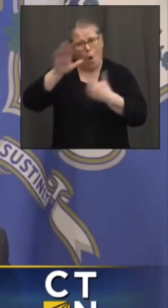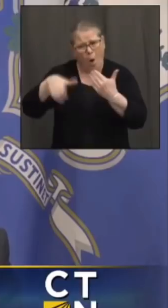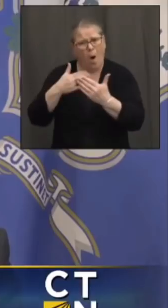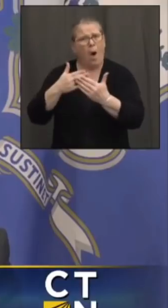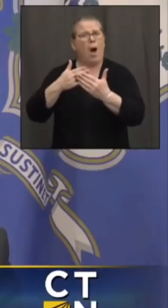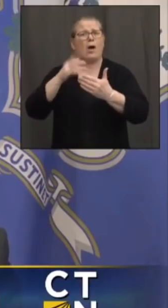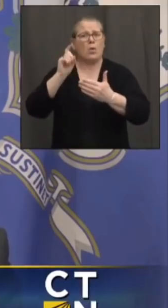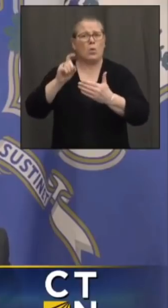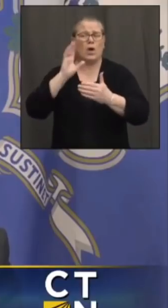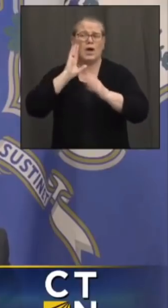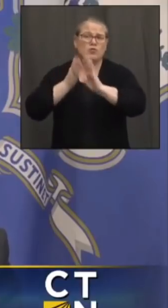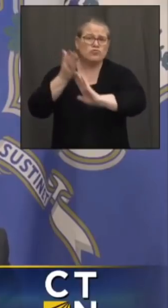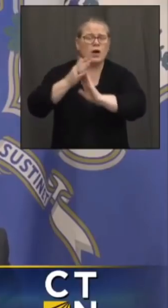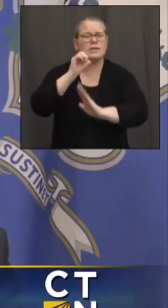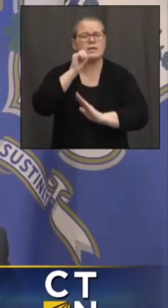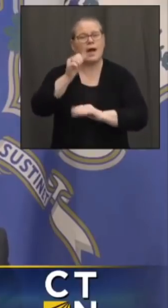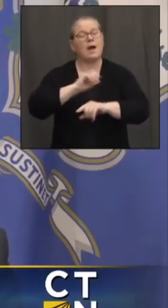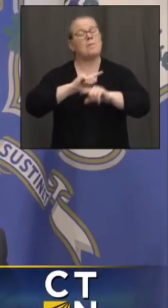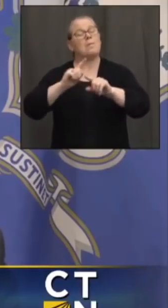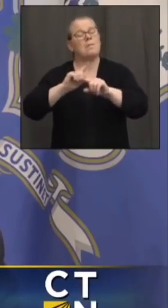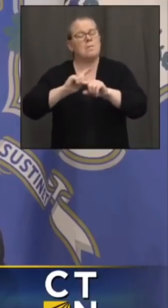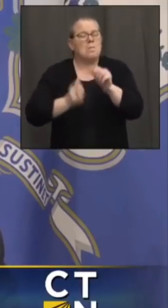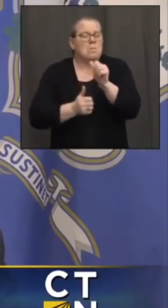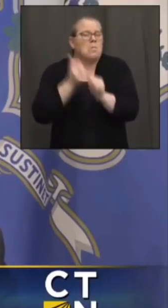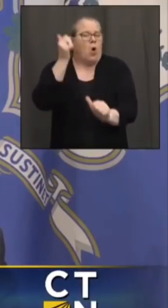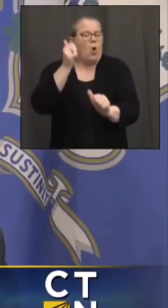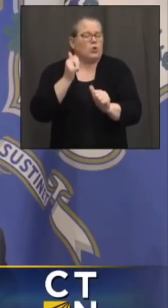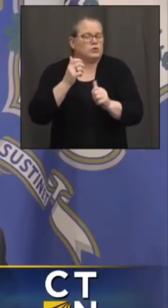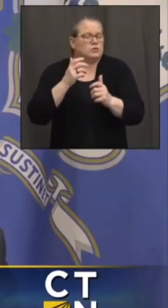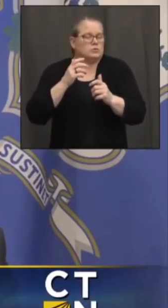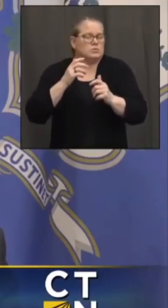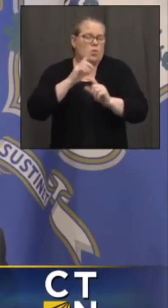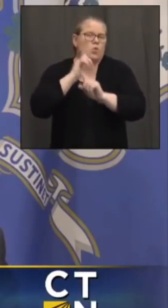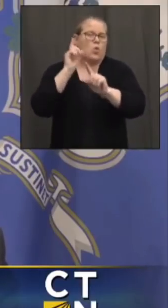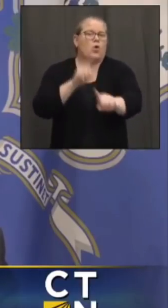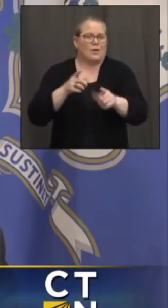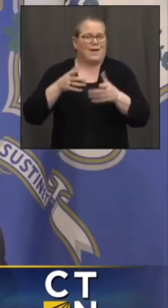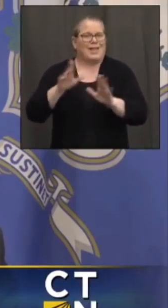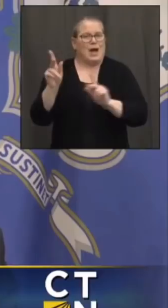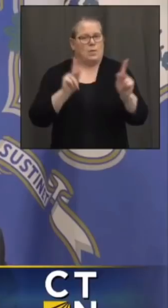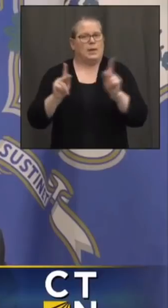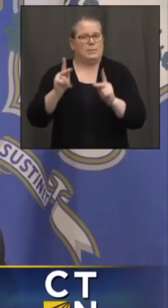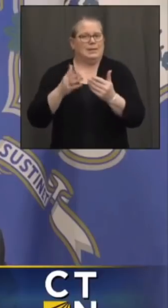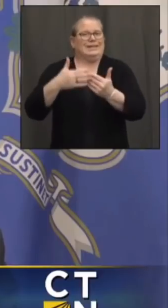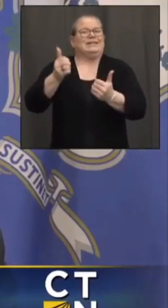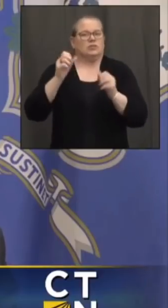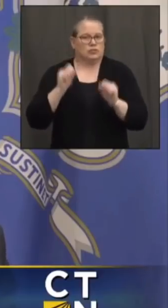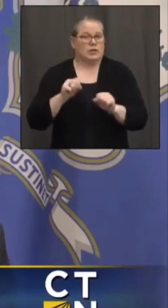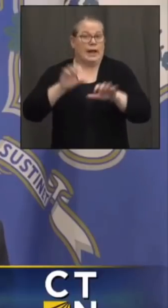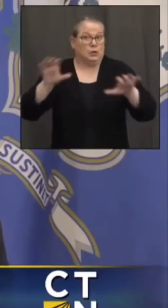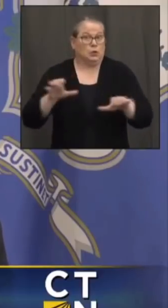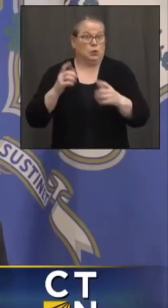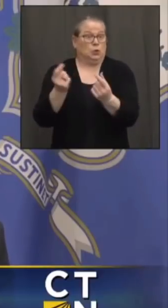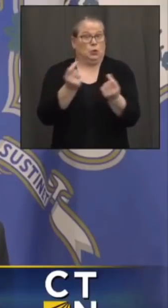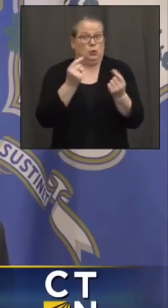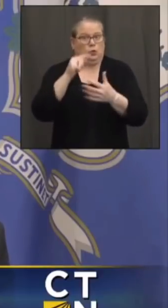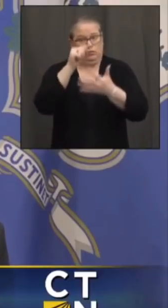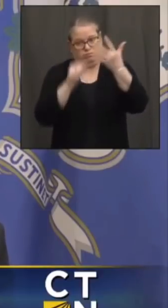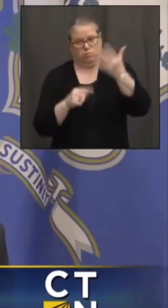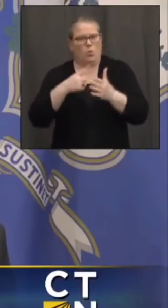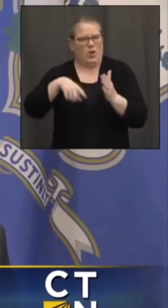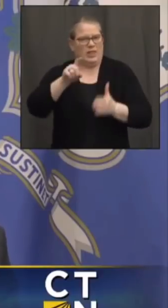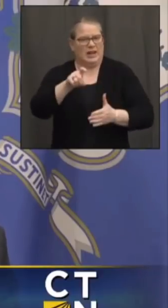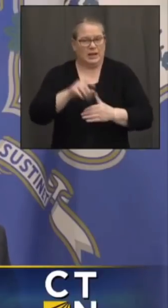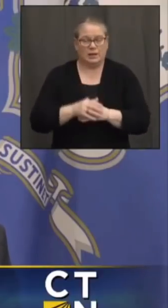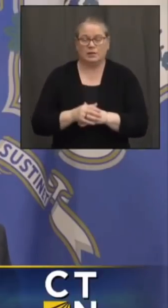people easier to do. And we're going to be taking a look at that. We're going to be taking a look at, this is the start of the